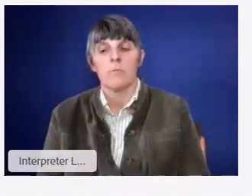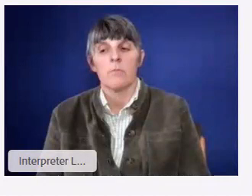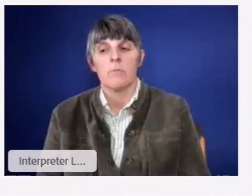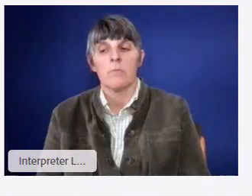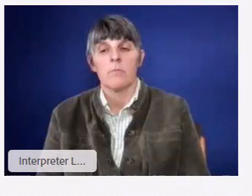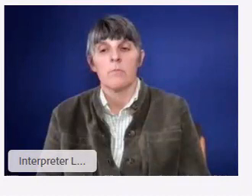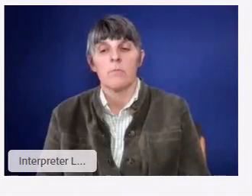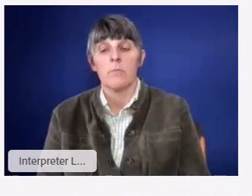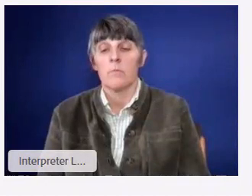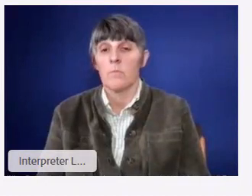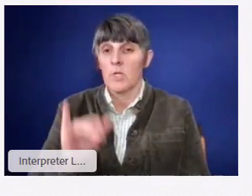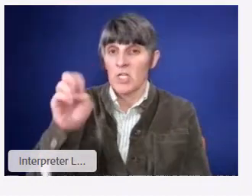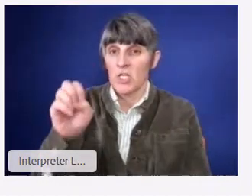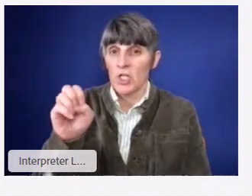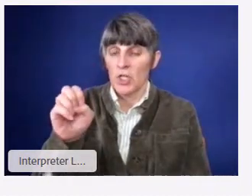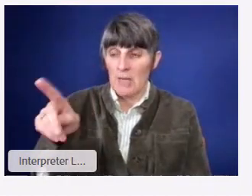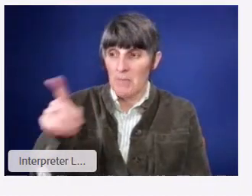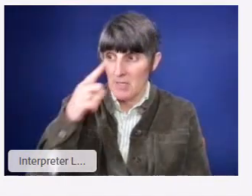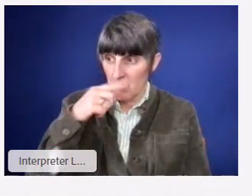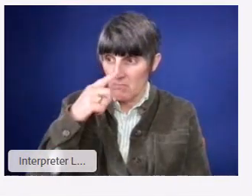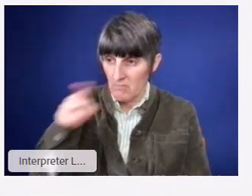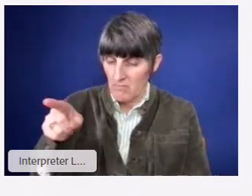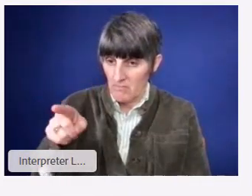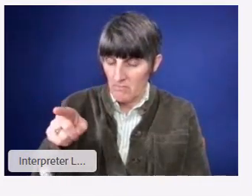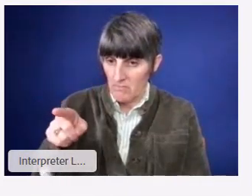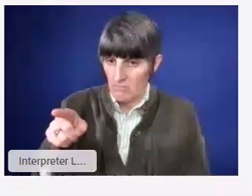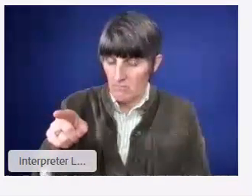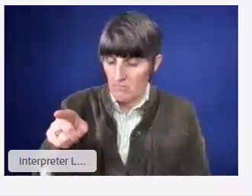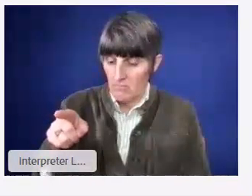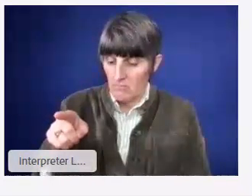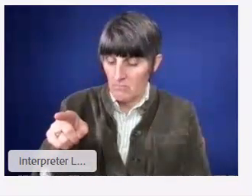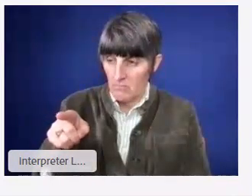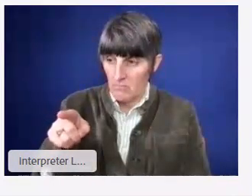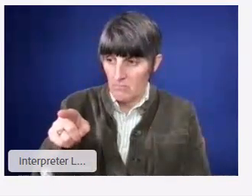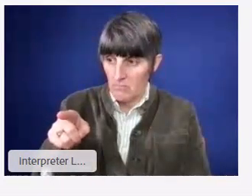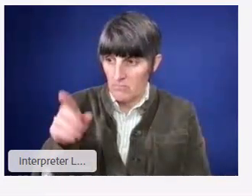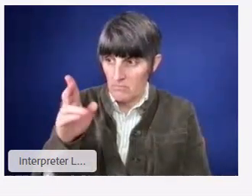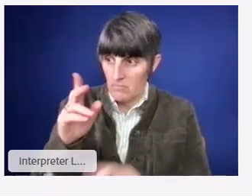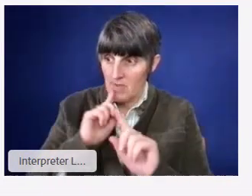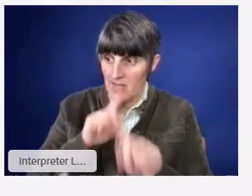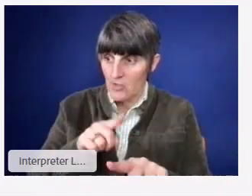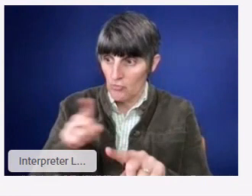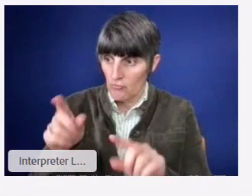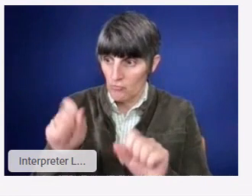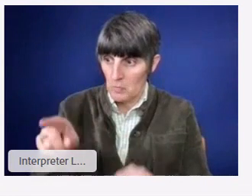I don't know, Jamie, can you, are you on?